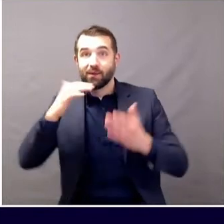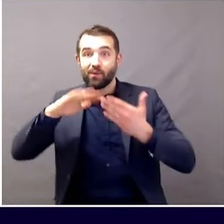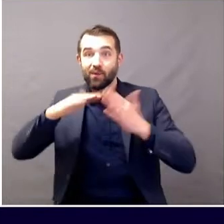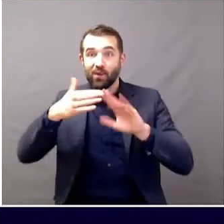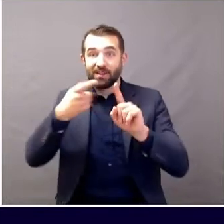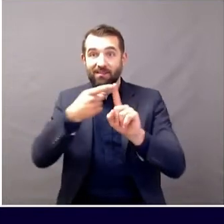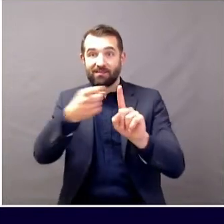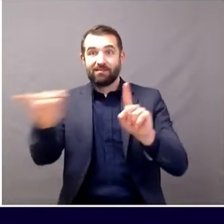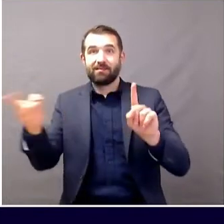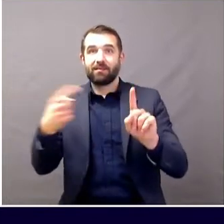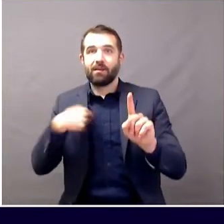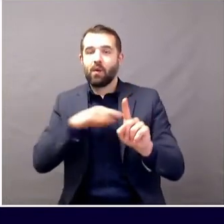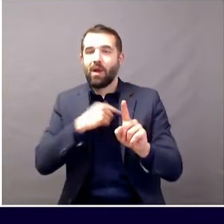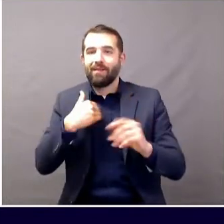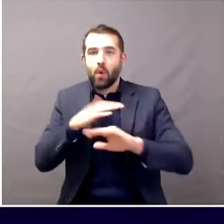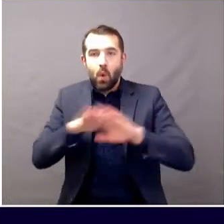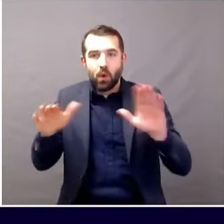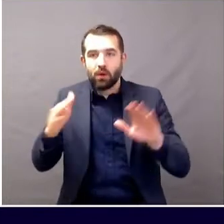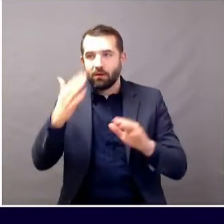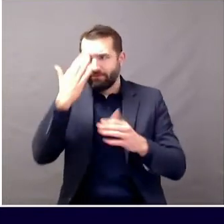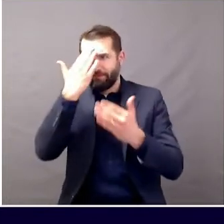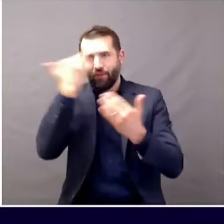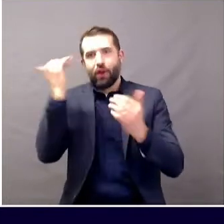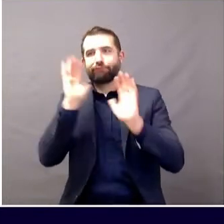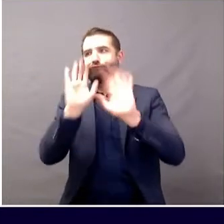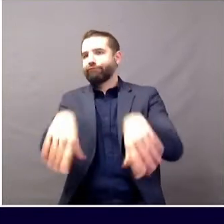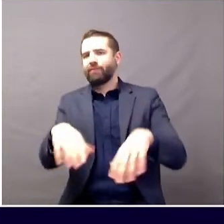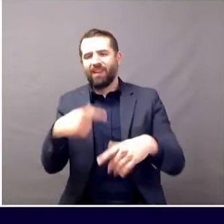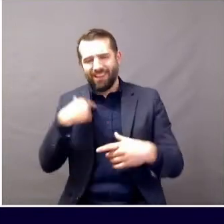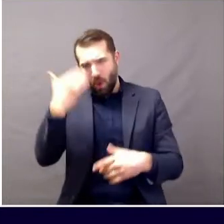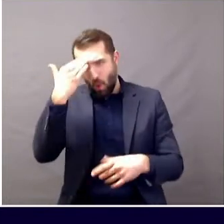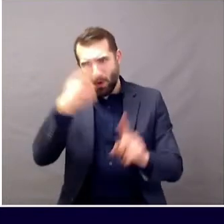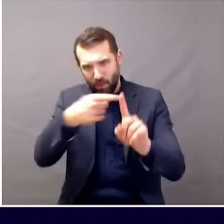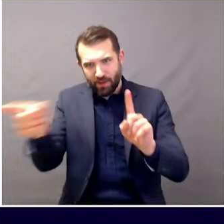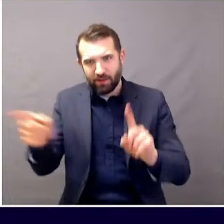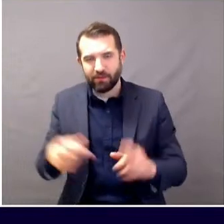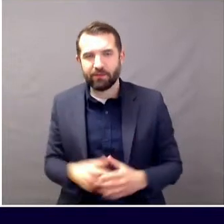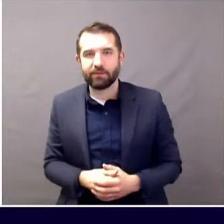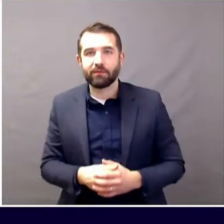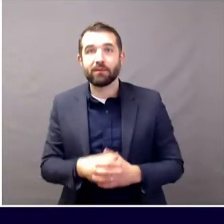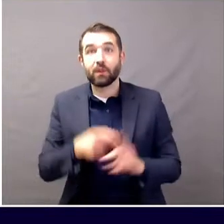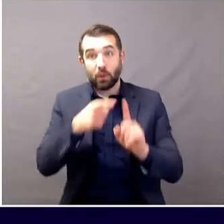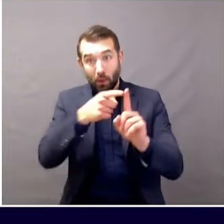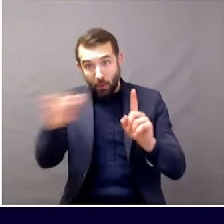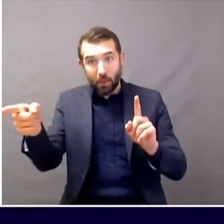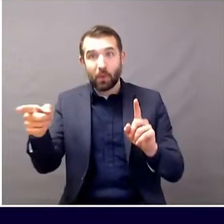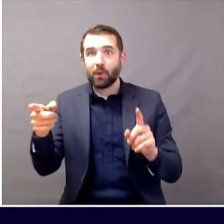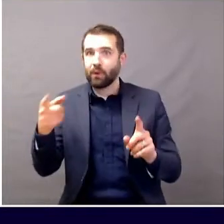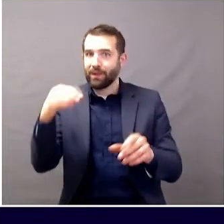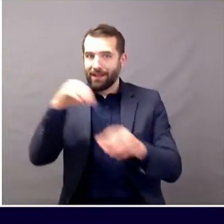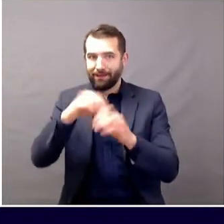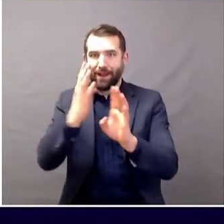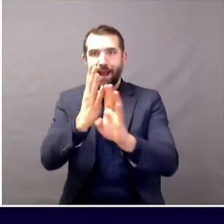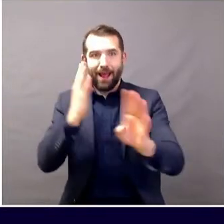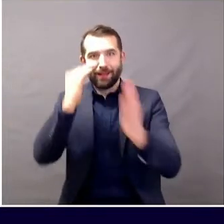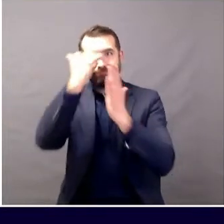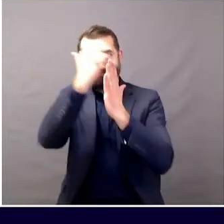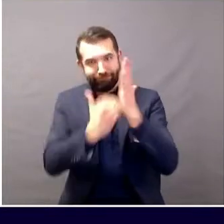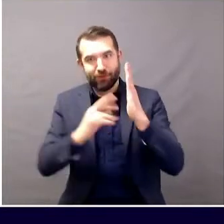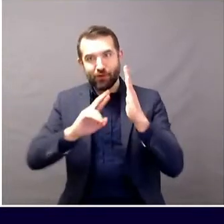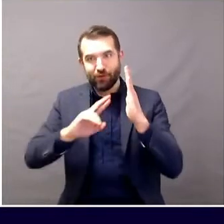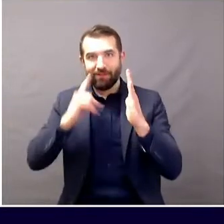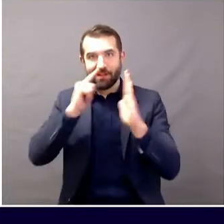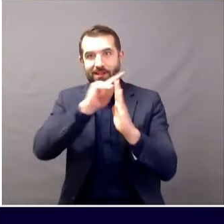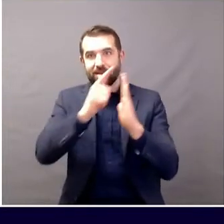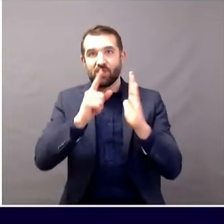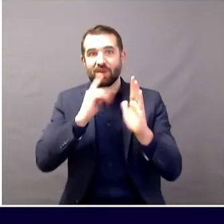been forgotten about. Are in line, how quickly that line moves is governed by how much